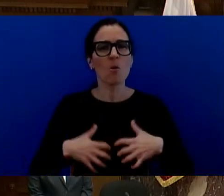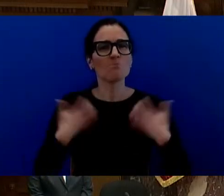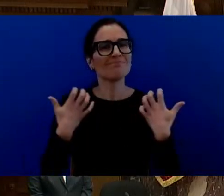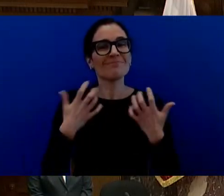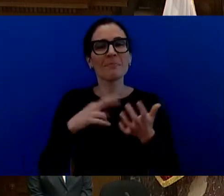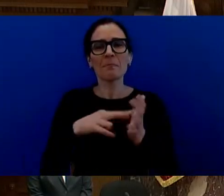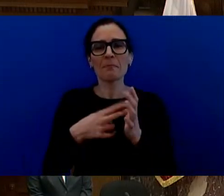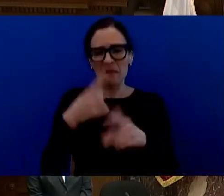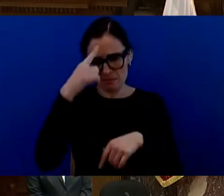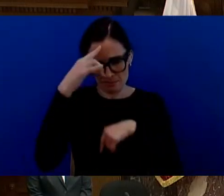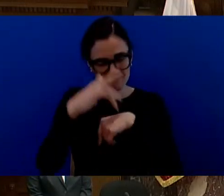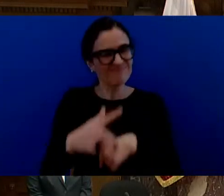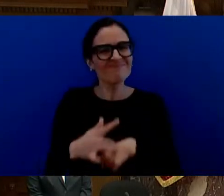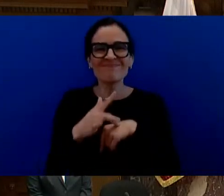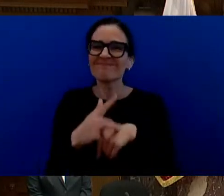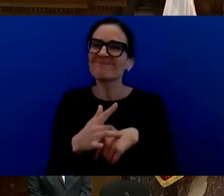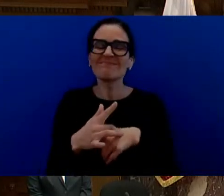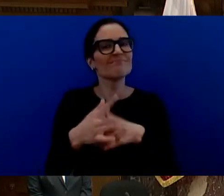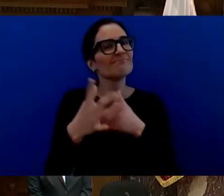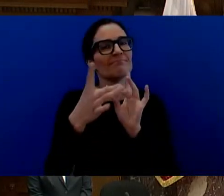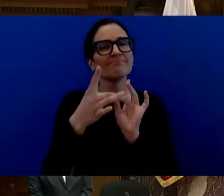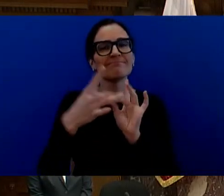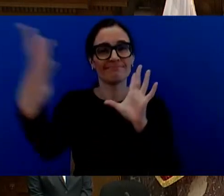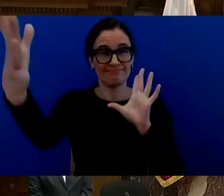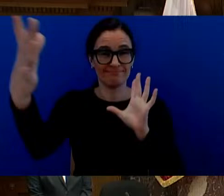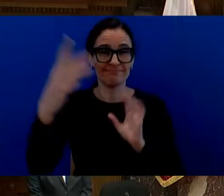to think about all the good memories.